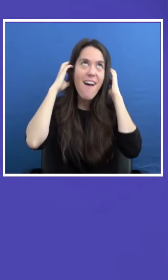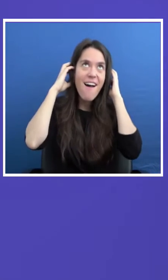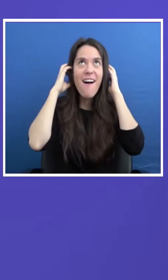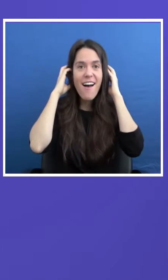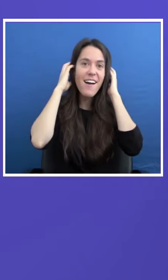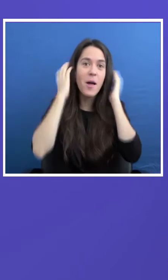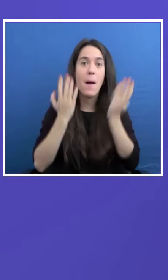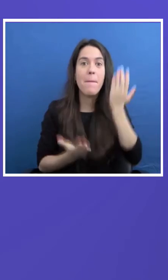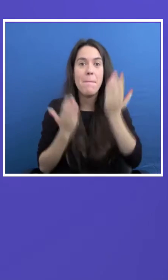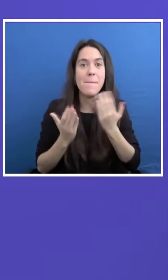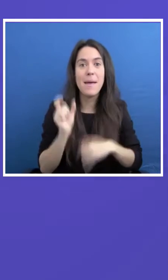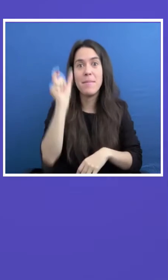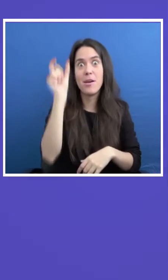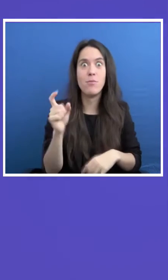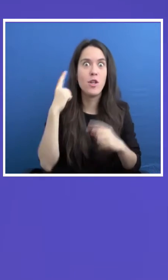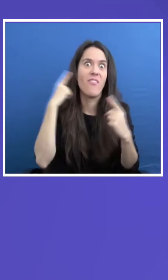singer